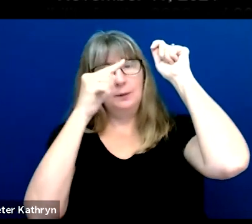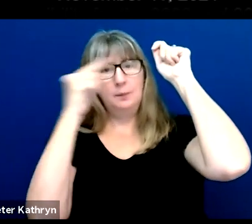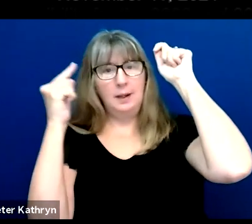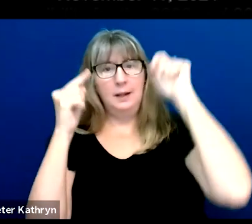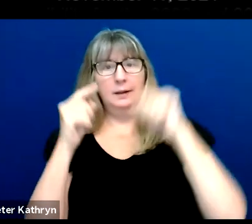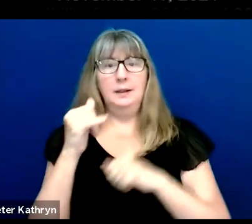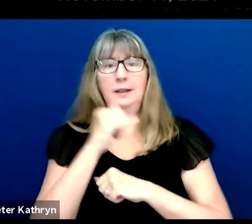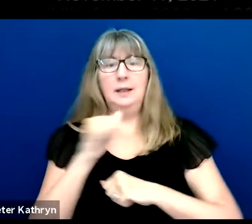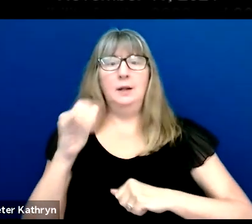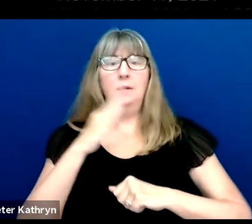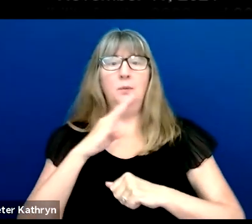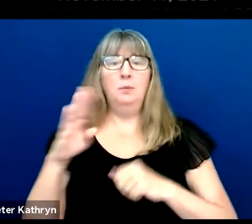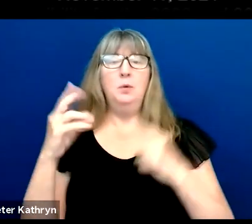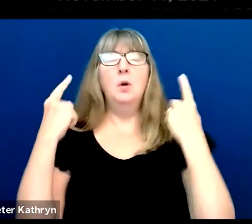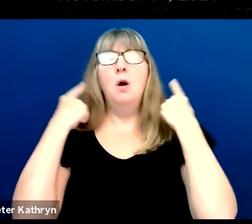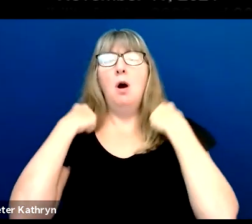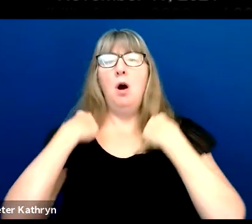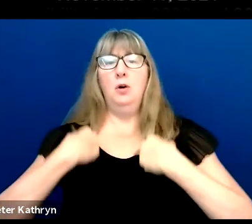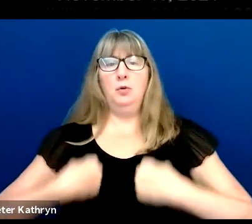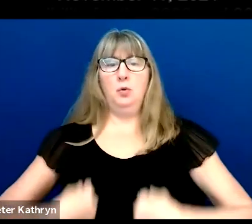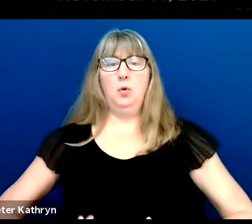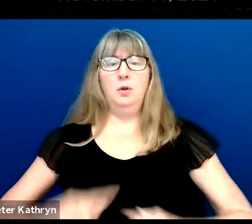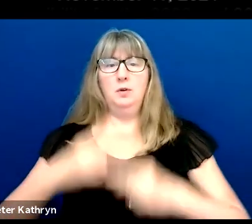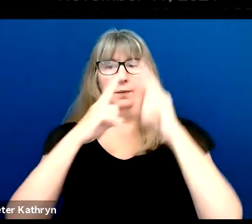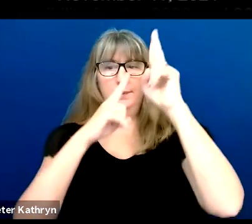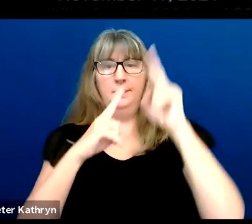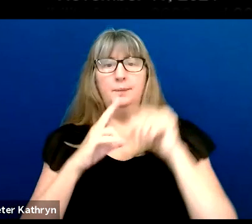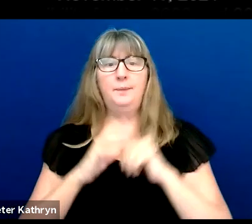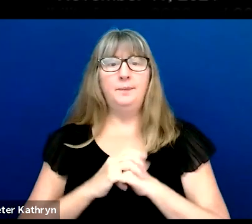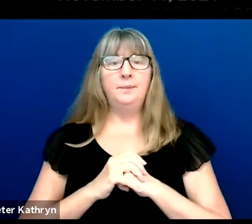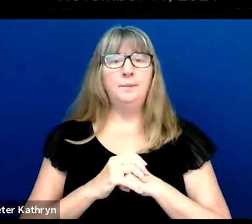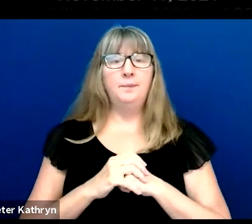blue honors cords as well.